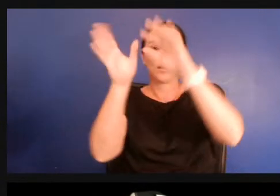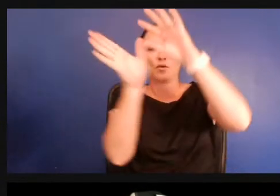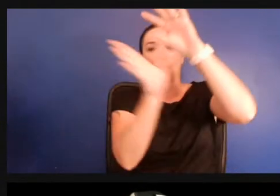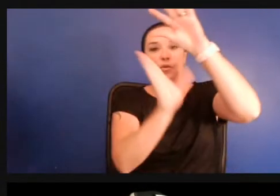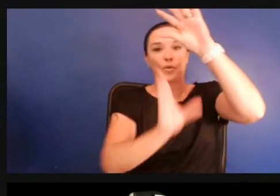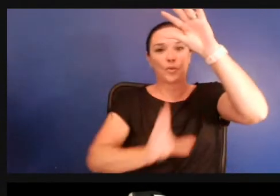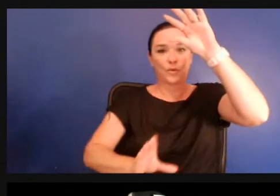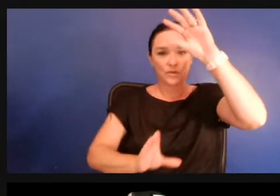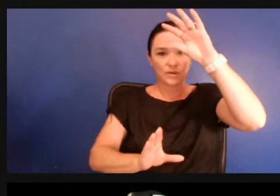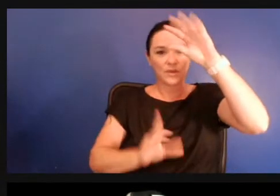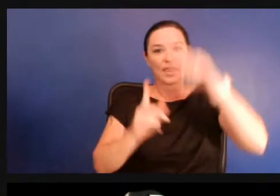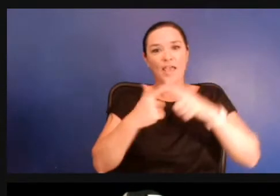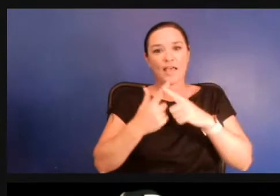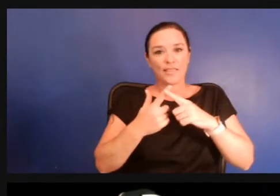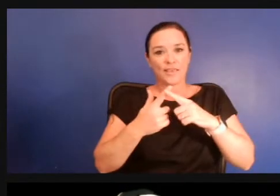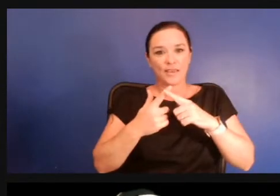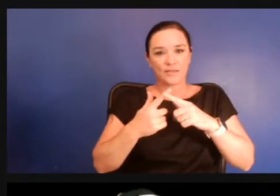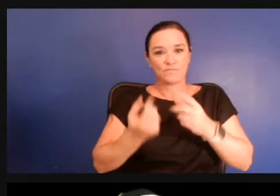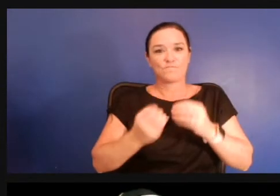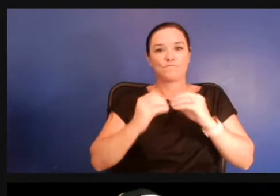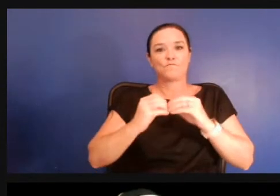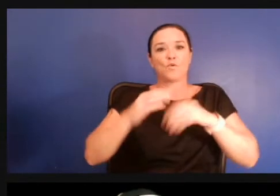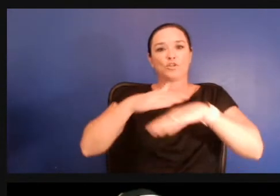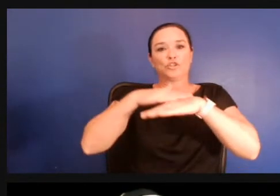there it activates.